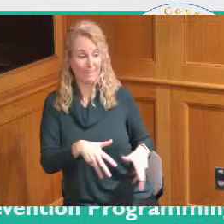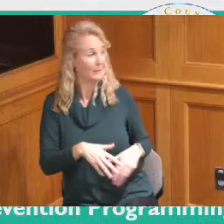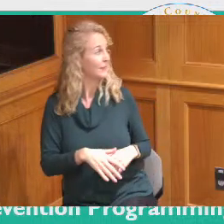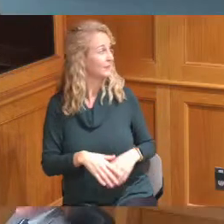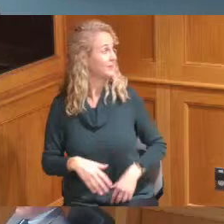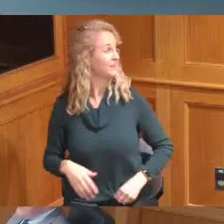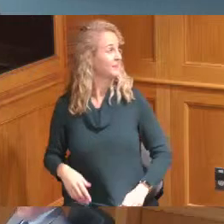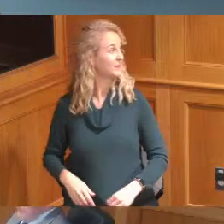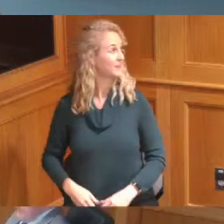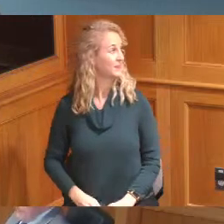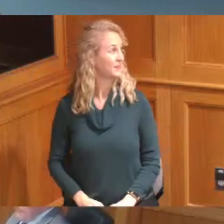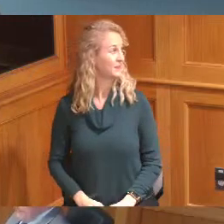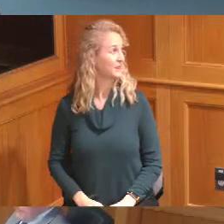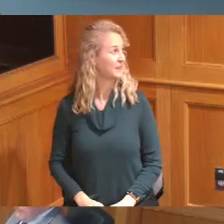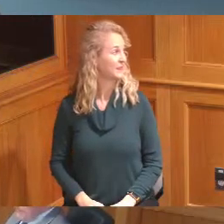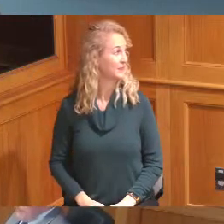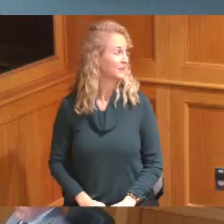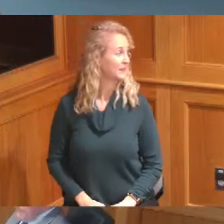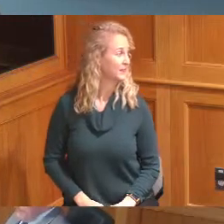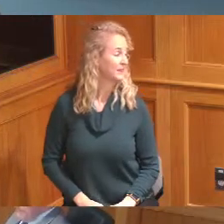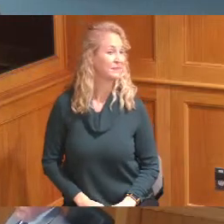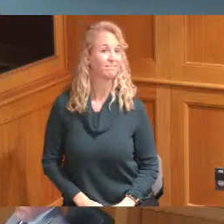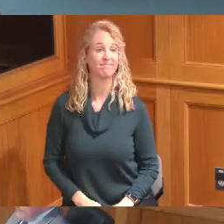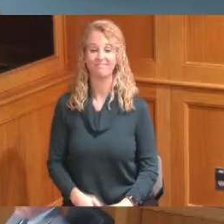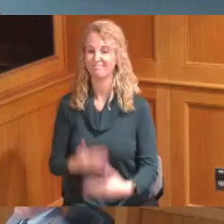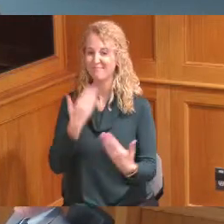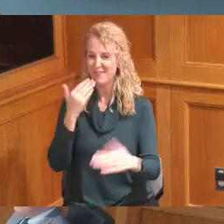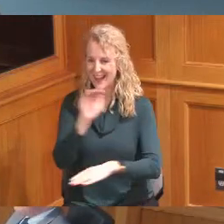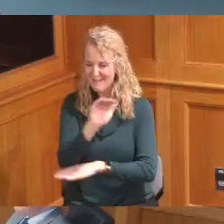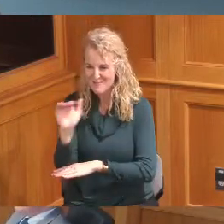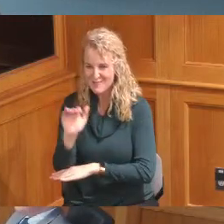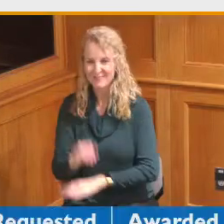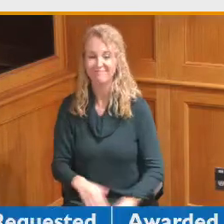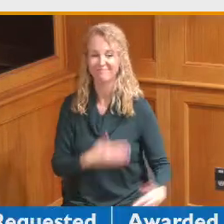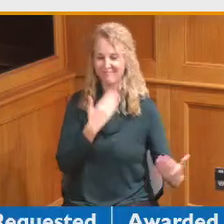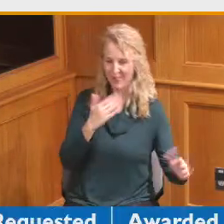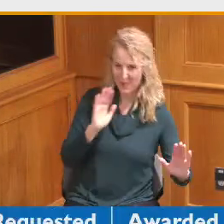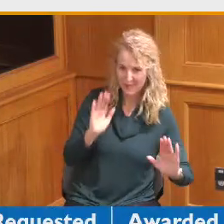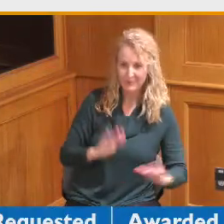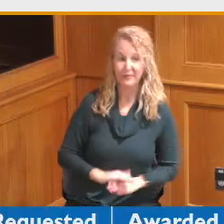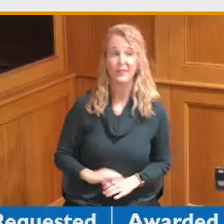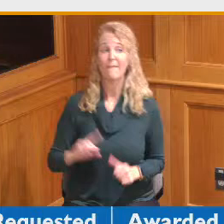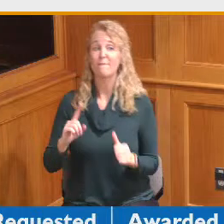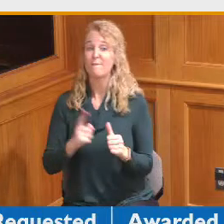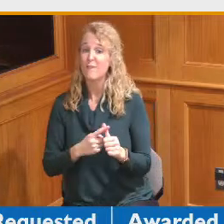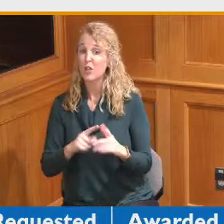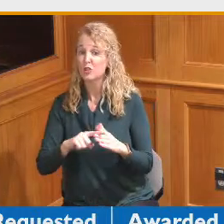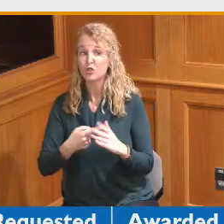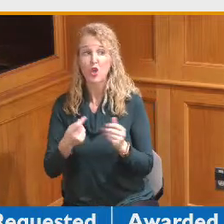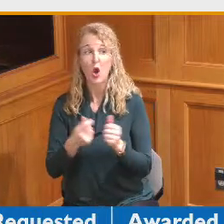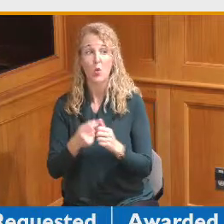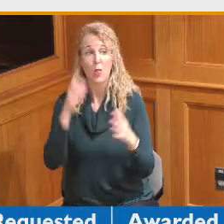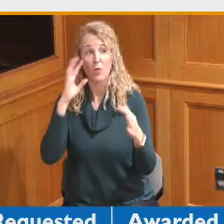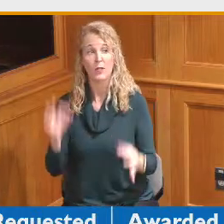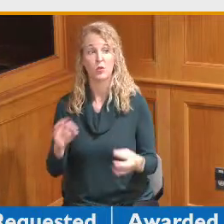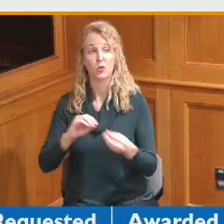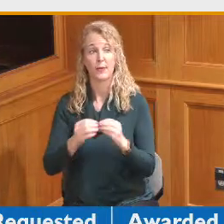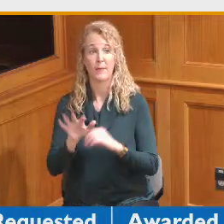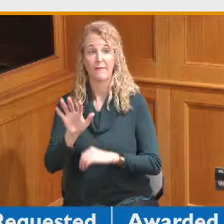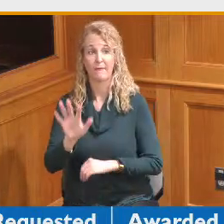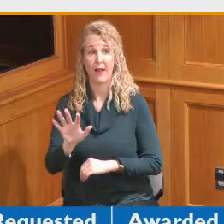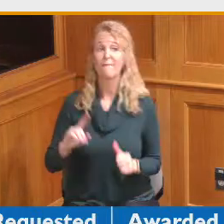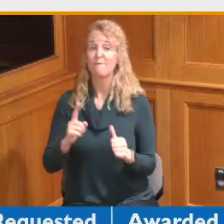there you go. Good afternoon. Good afternoon. I'd first like to start with resolution number 5. This